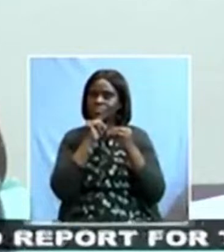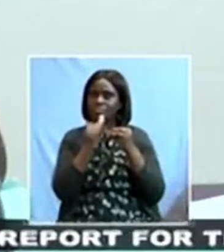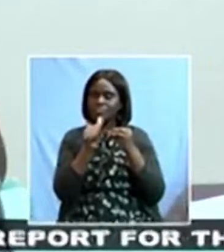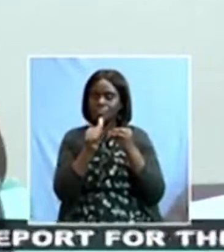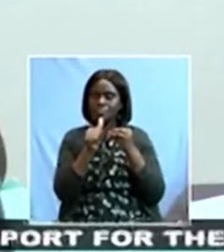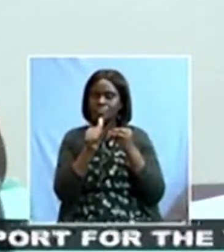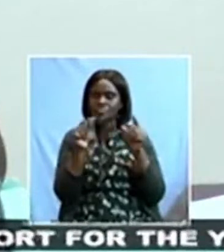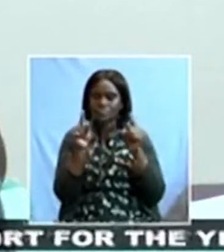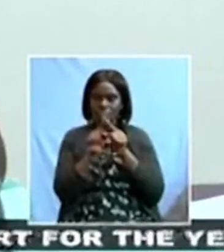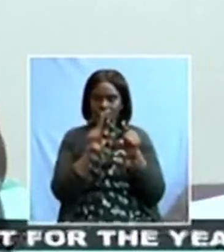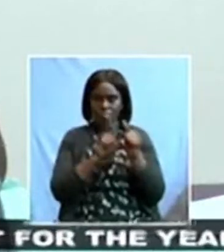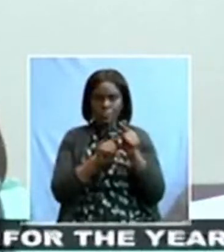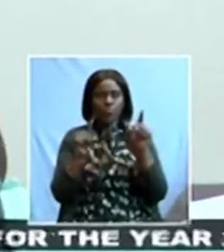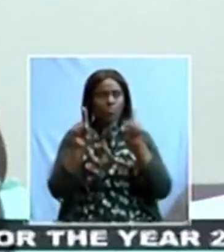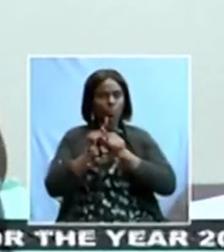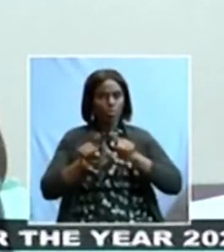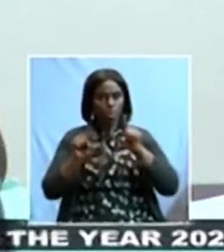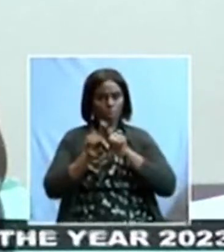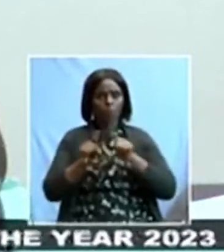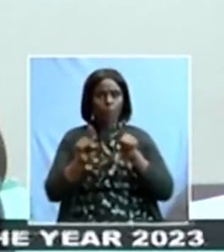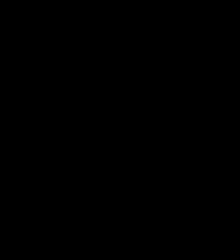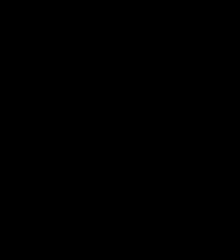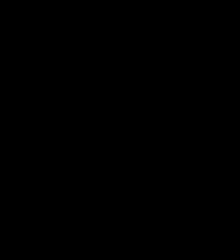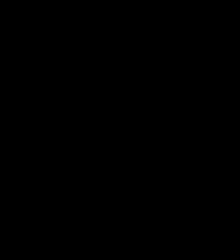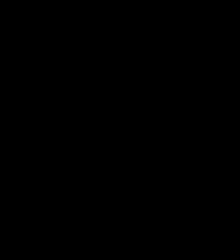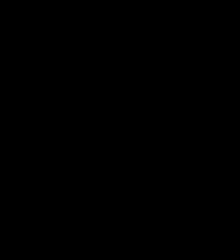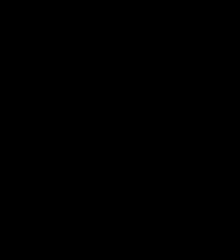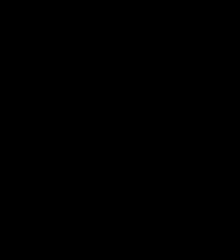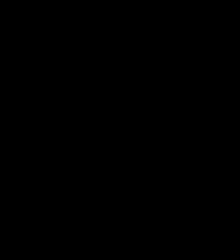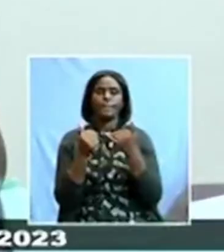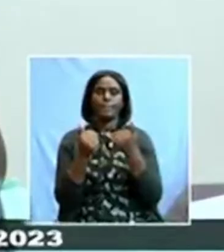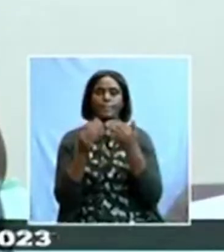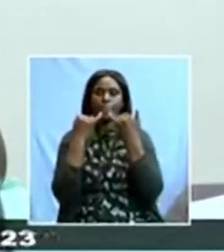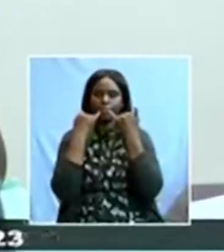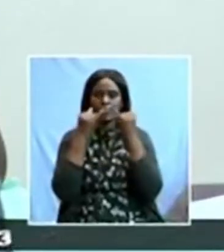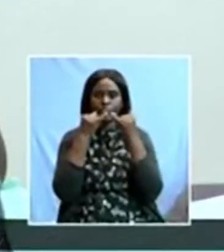willfully give information that is misleading.